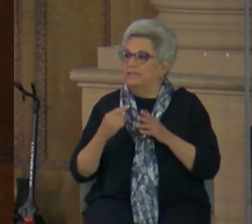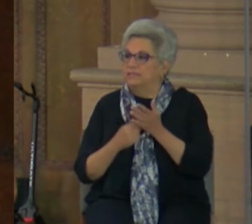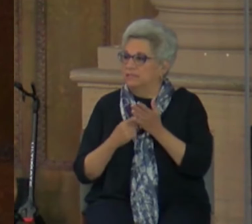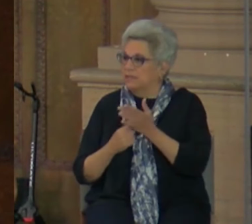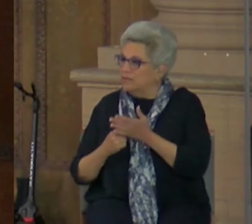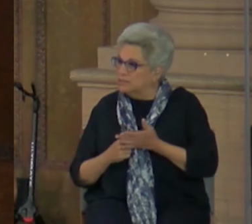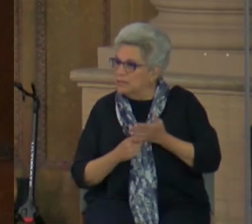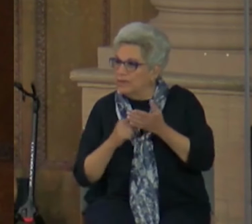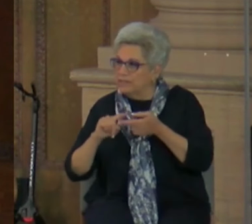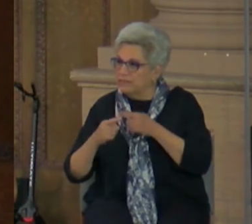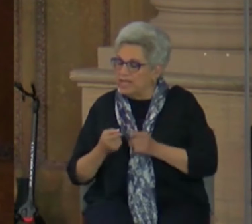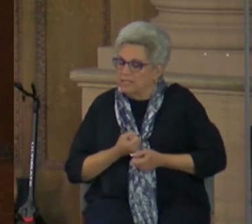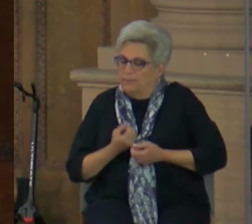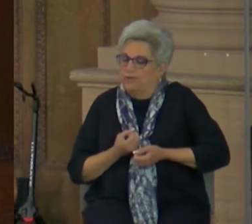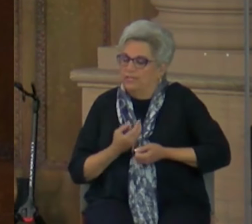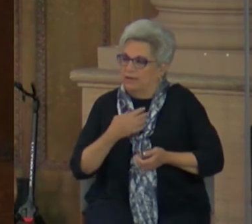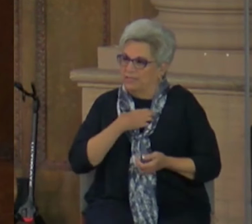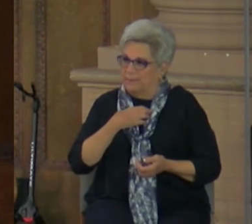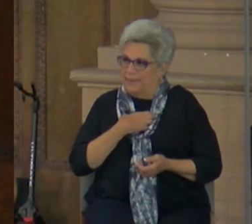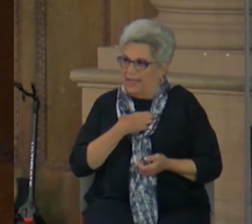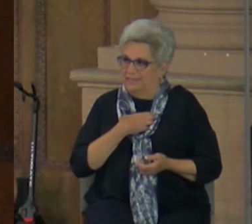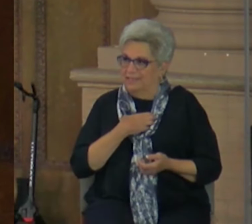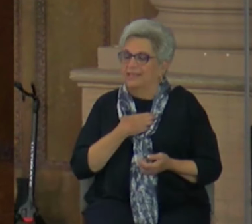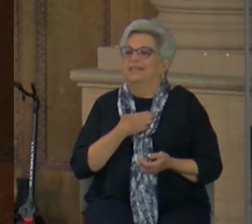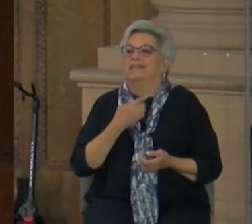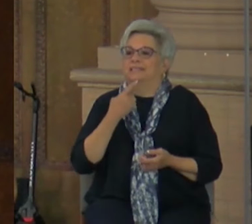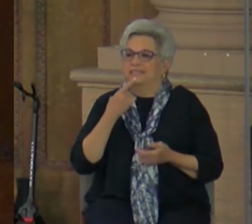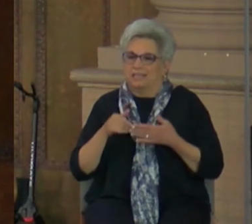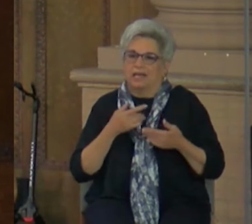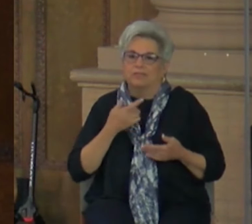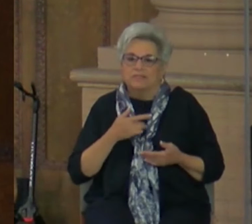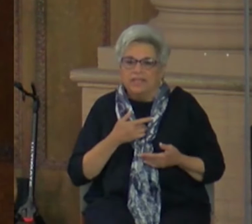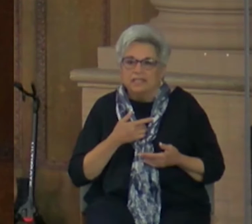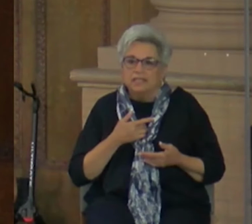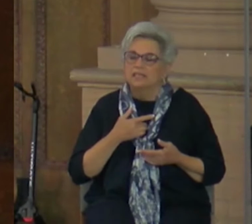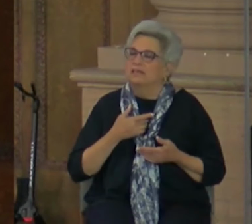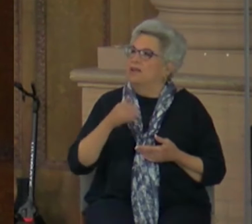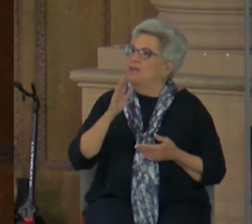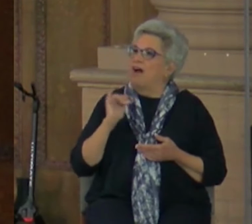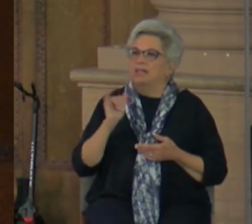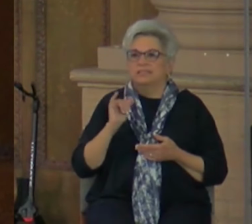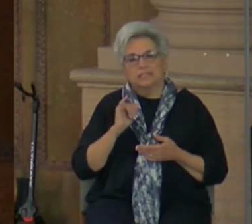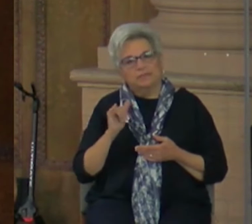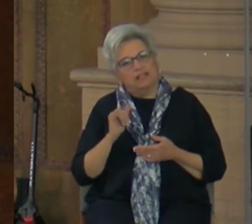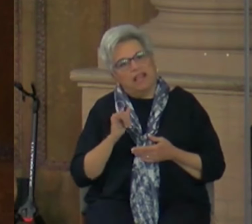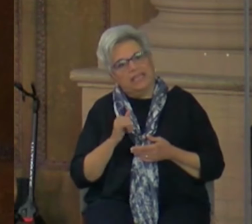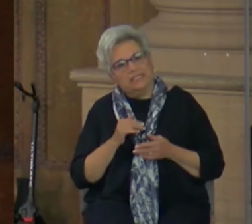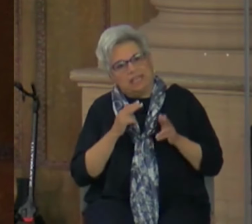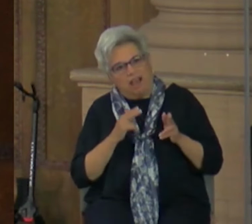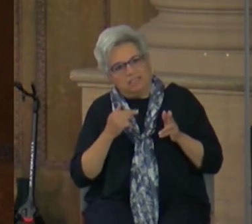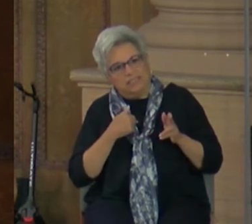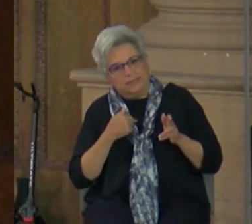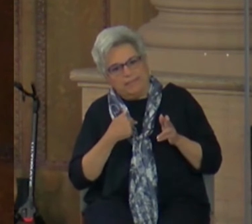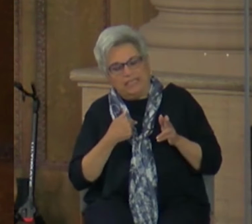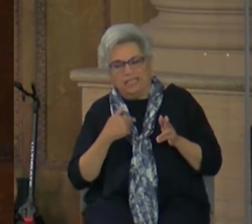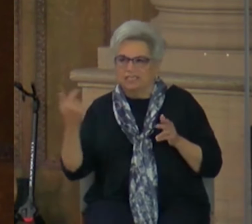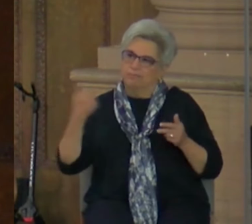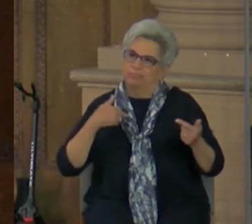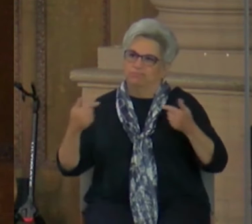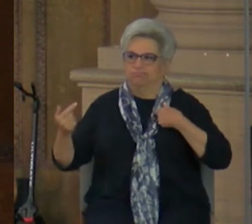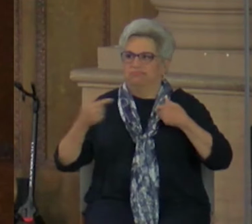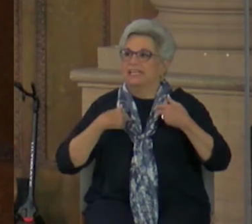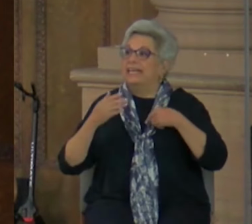his complaints about God. He tells it like he's feeling it. He says God seems like he's hunting him, shooting his arrows at him. And even if he could speak to